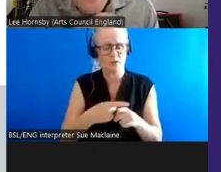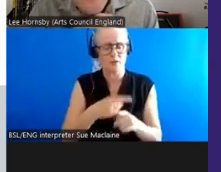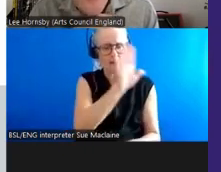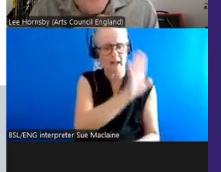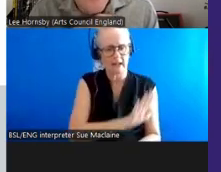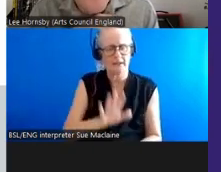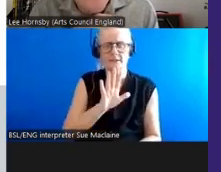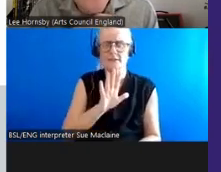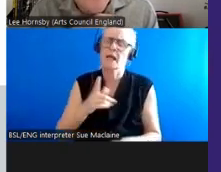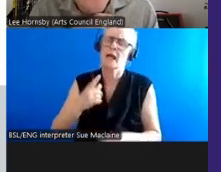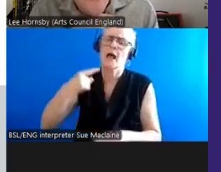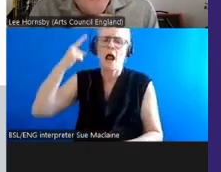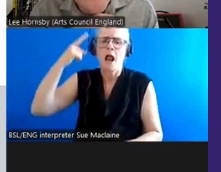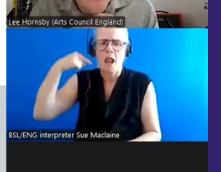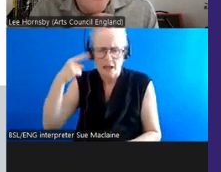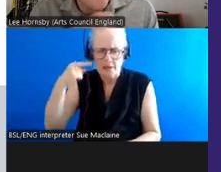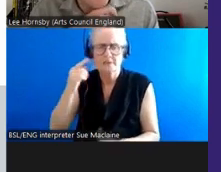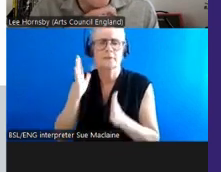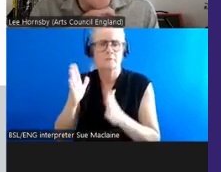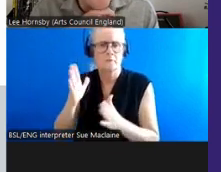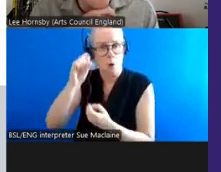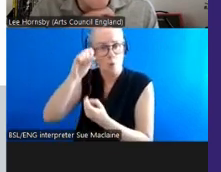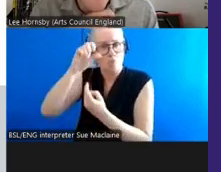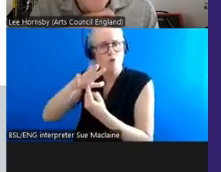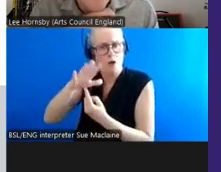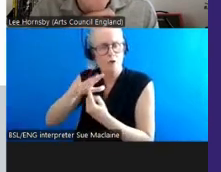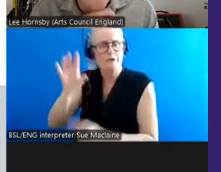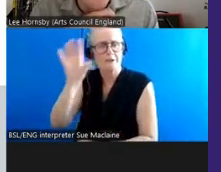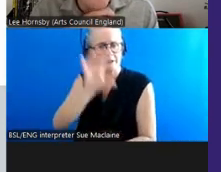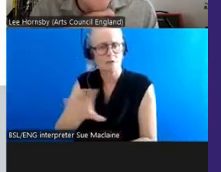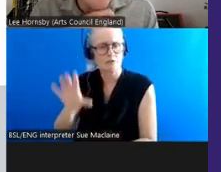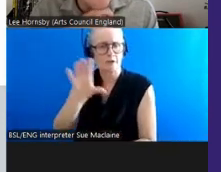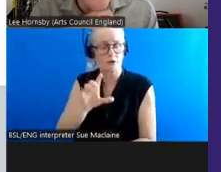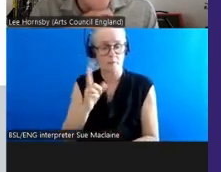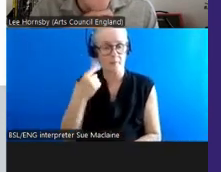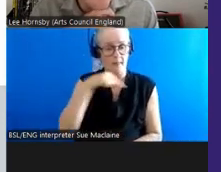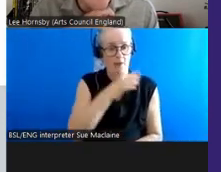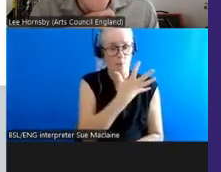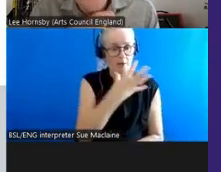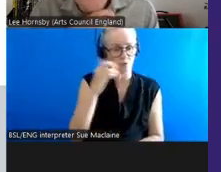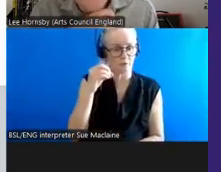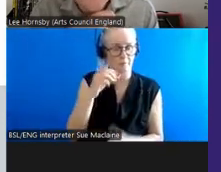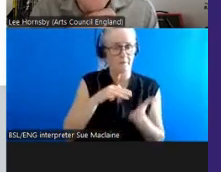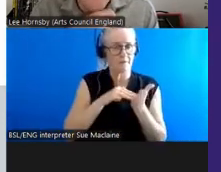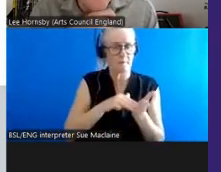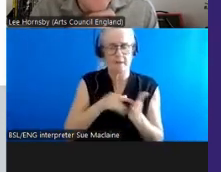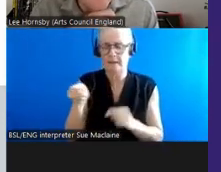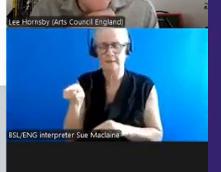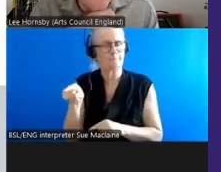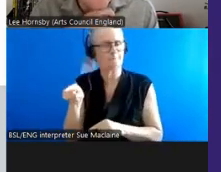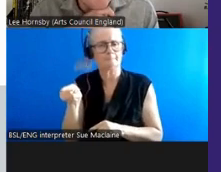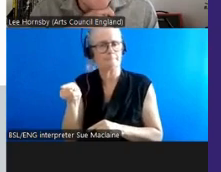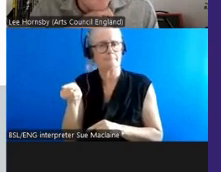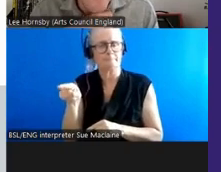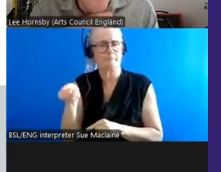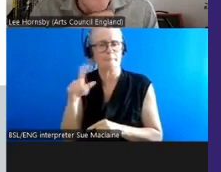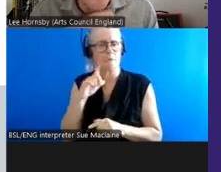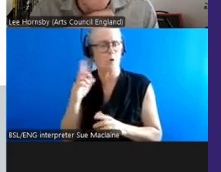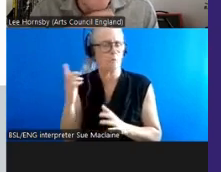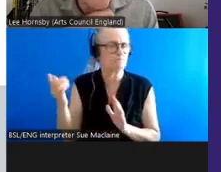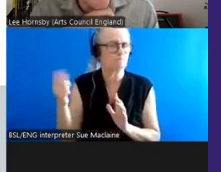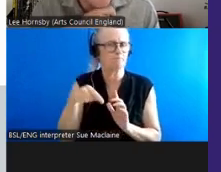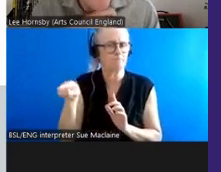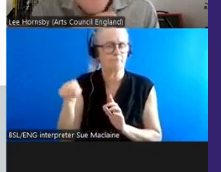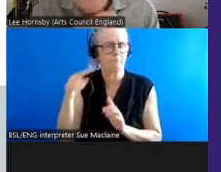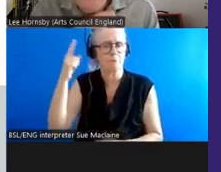region too, but they're not in the mix for that additional money. But government are keen to make sure that they're prioritised, because obviously it is still quite a big